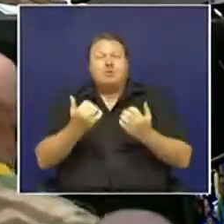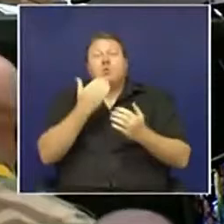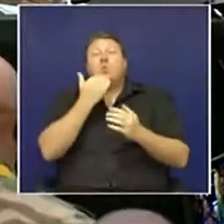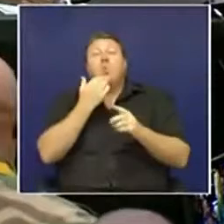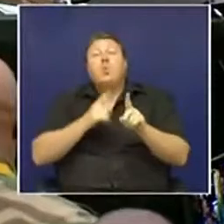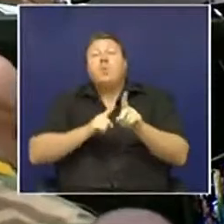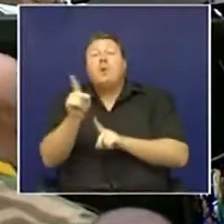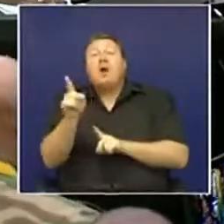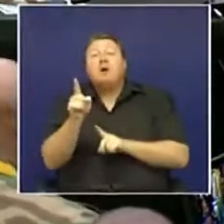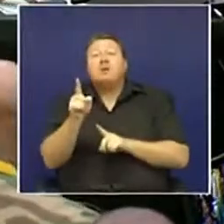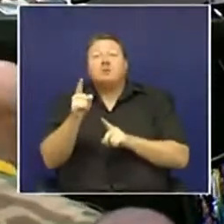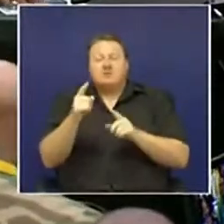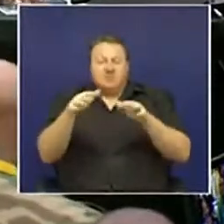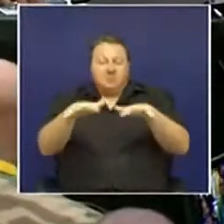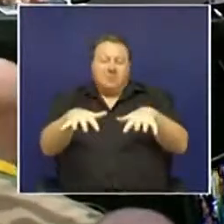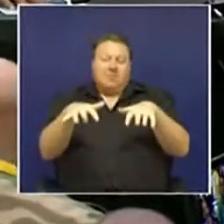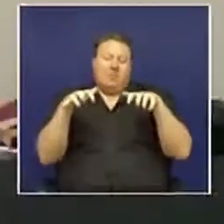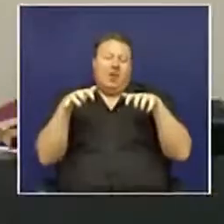So